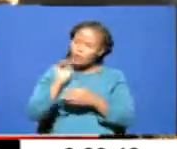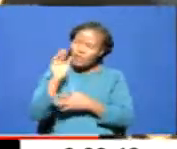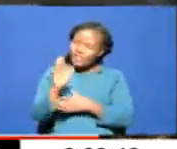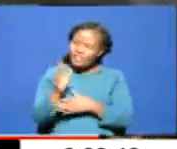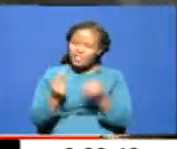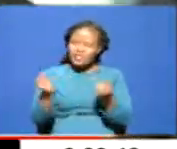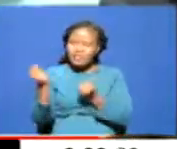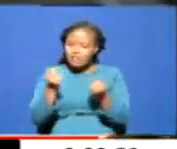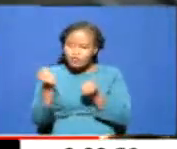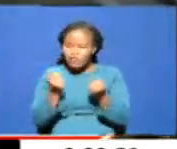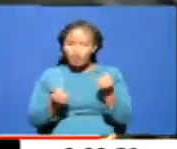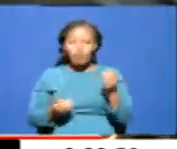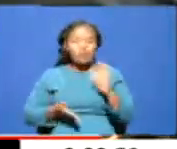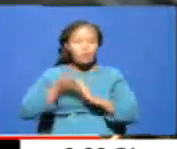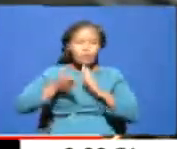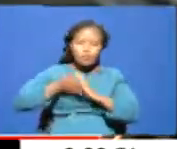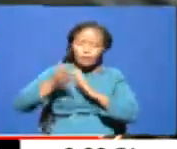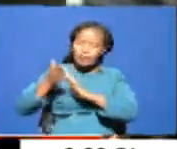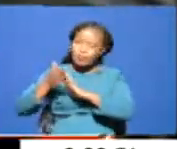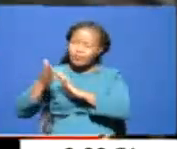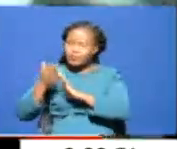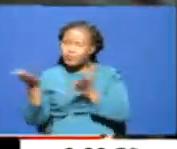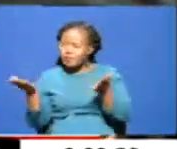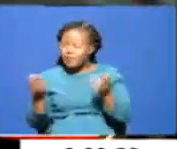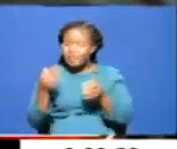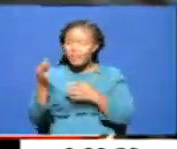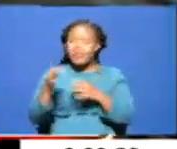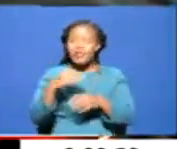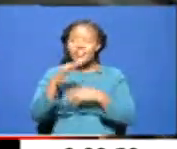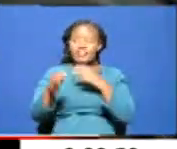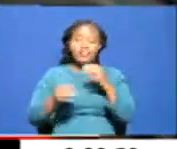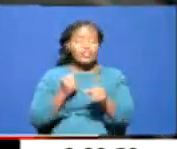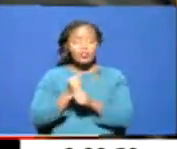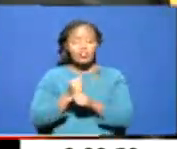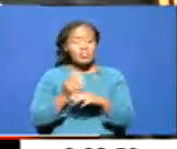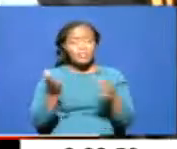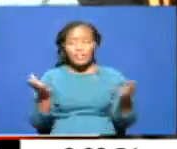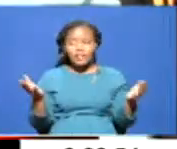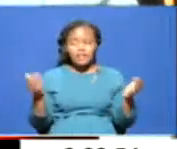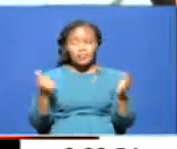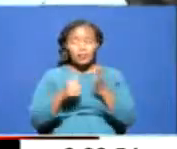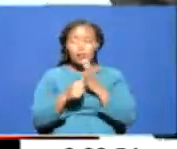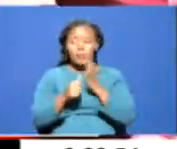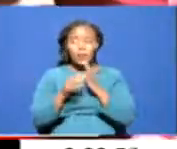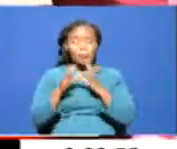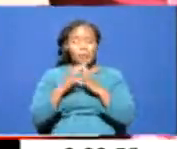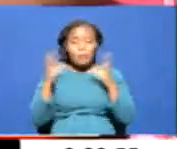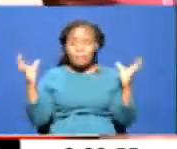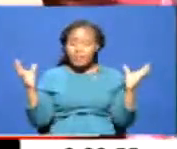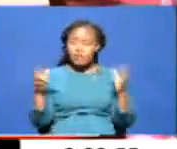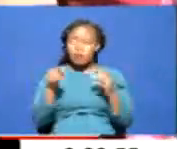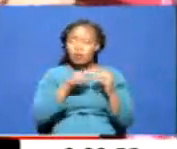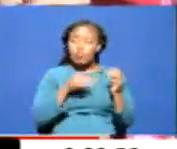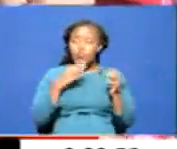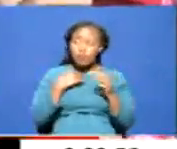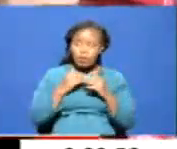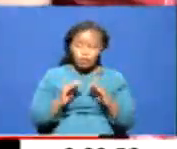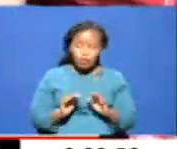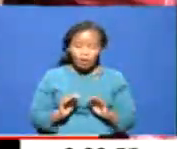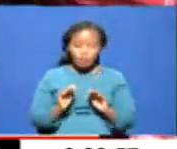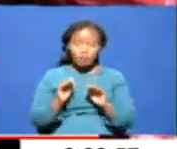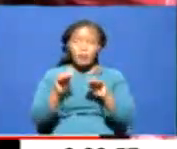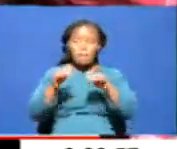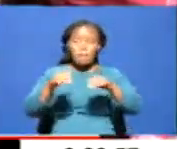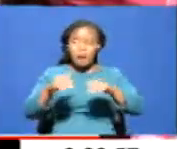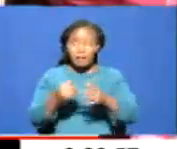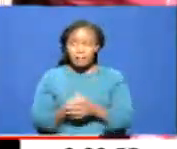ndoka tumalia babu miaka 3. Kutoka kandoka kwenda kwa Kaliba. Hiyo ndio tu babu inakosa. Kutoka PIA kwenda the